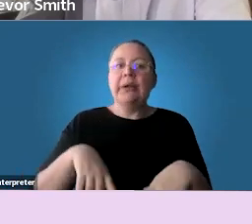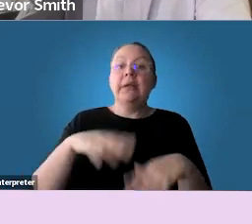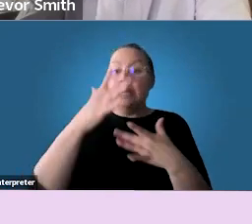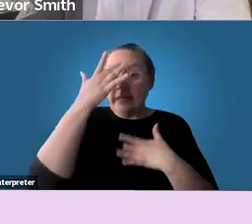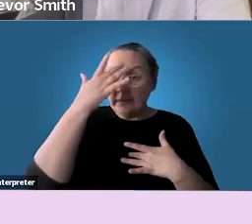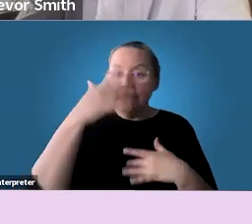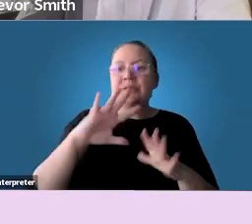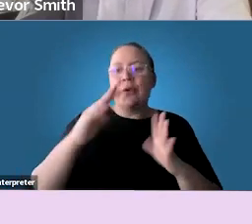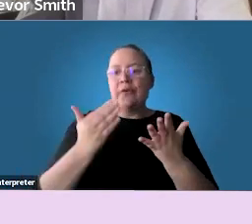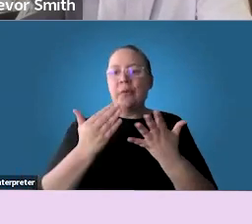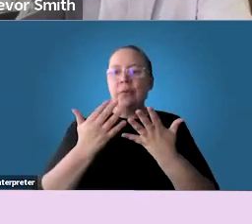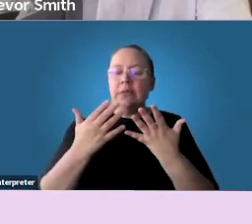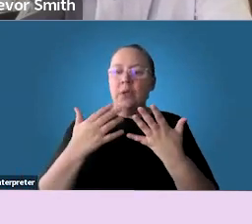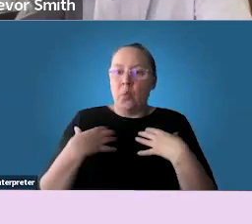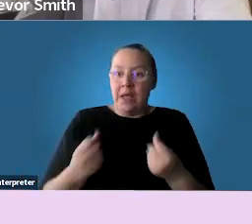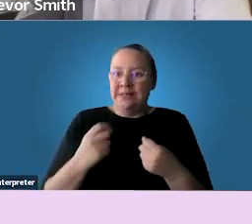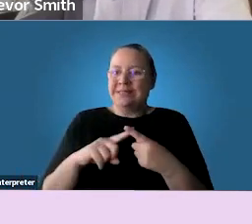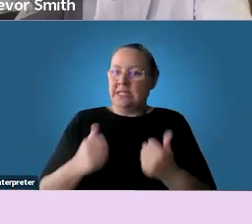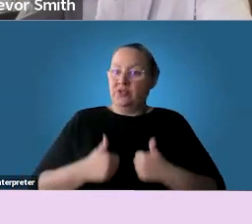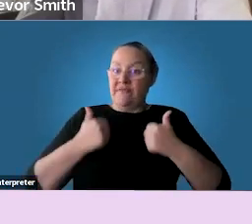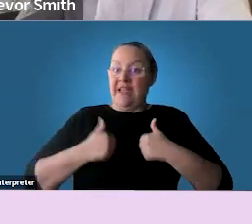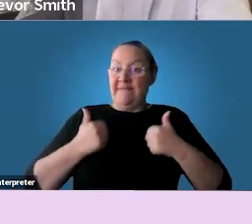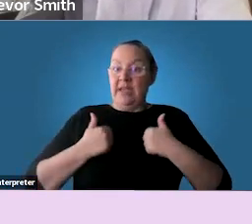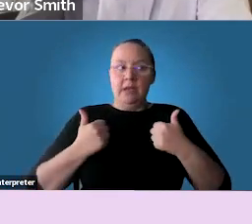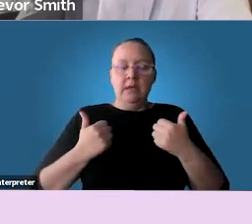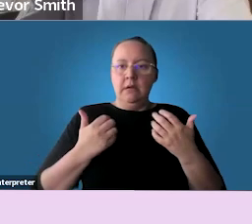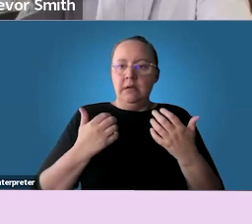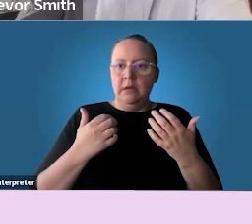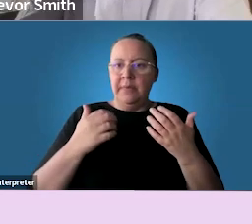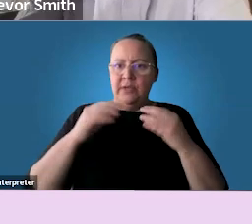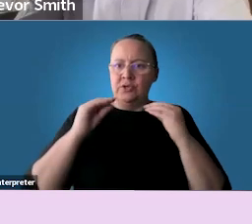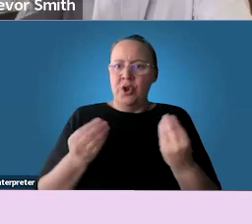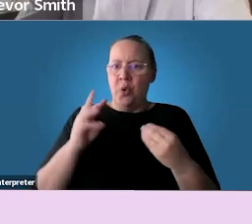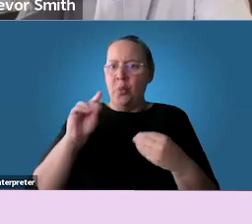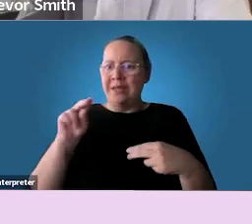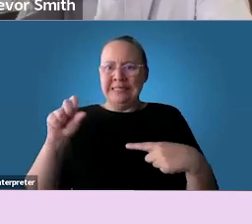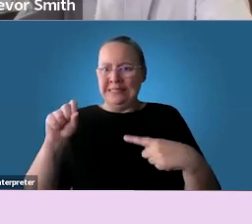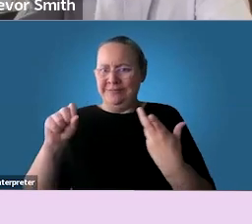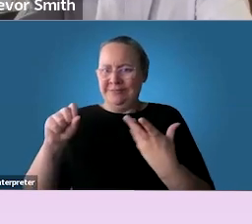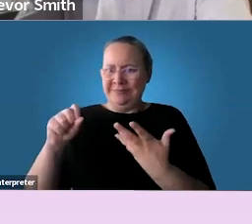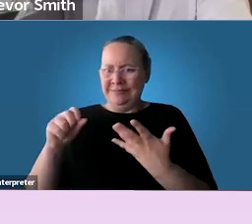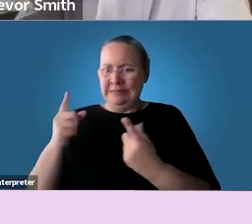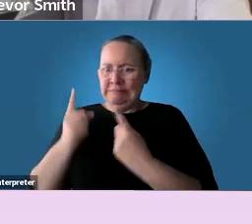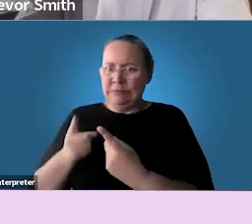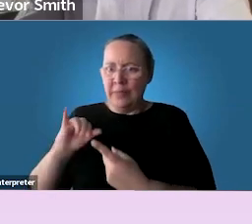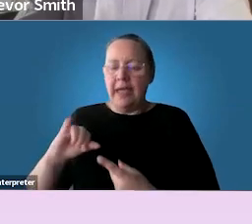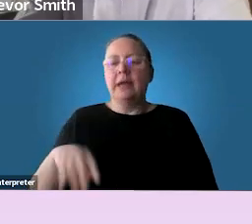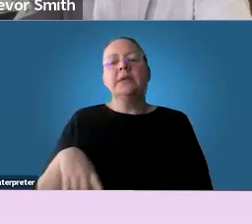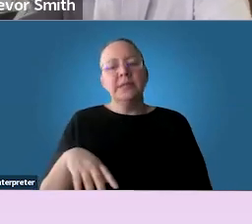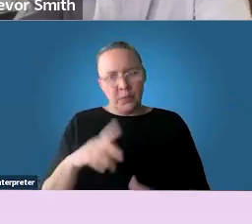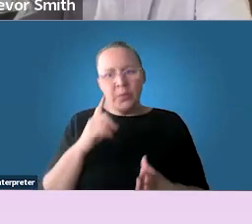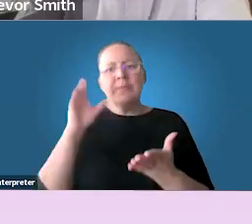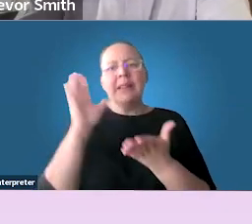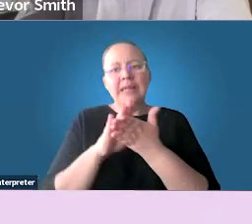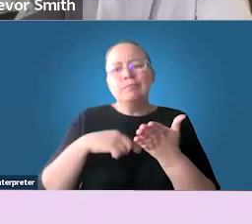over wellness, and survival over thriving. And yet, across the countries and across movements, we believe